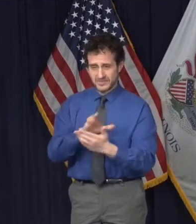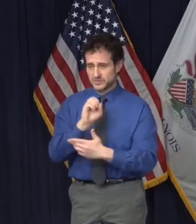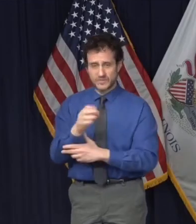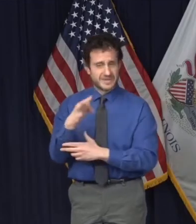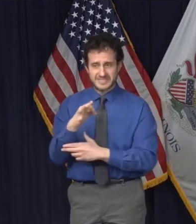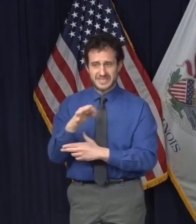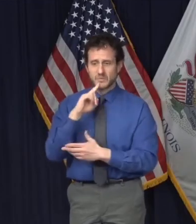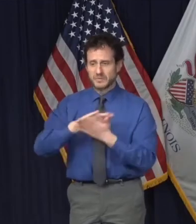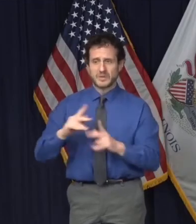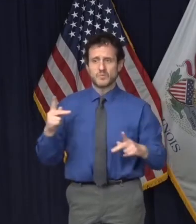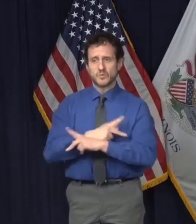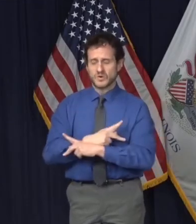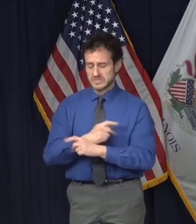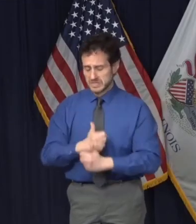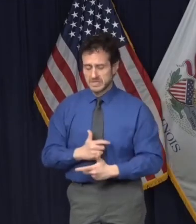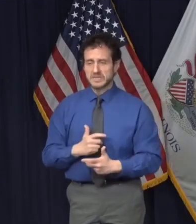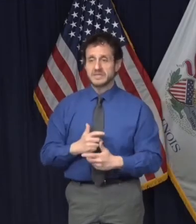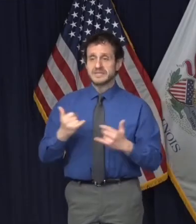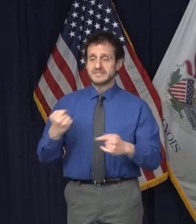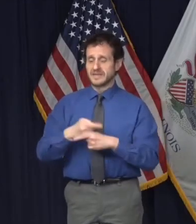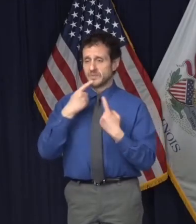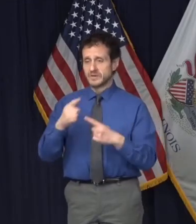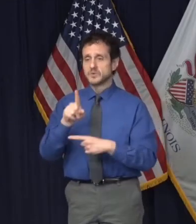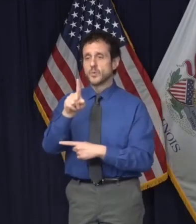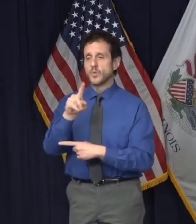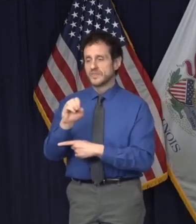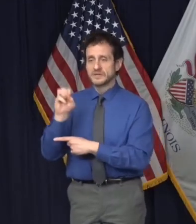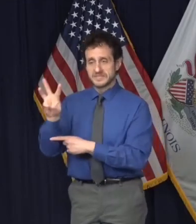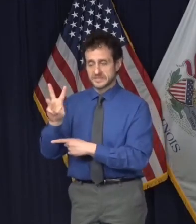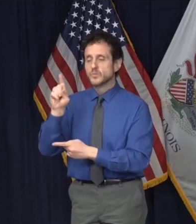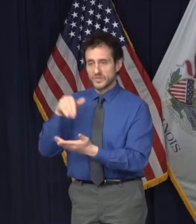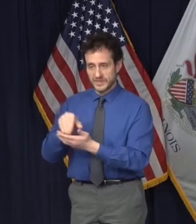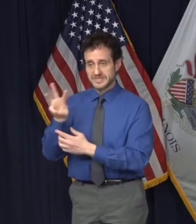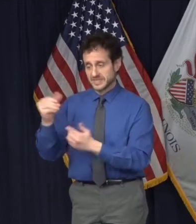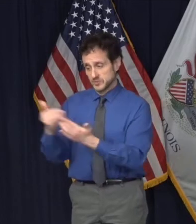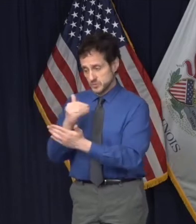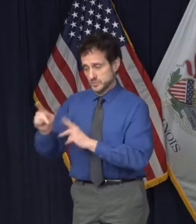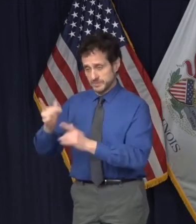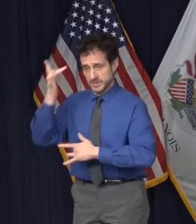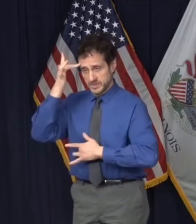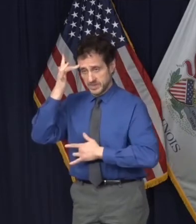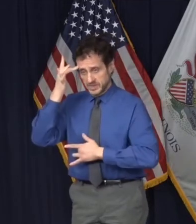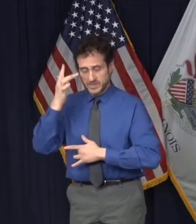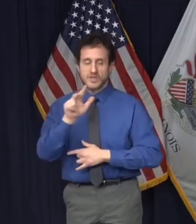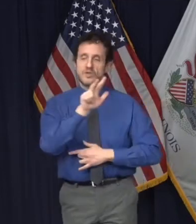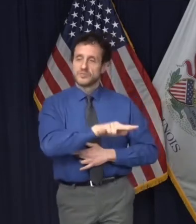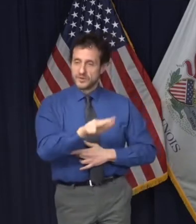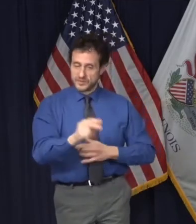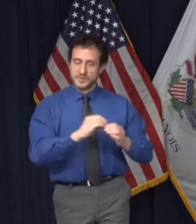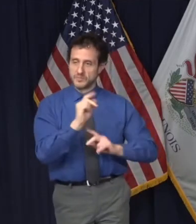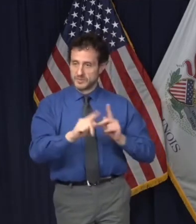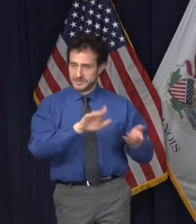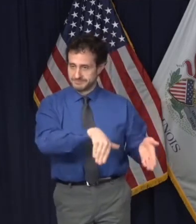Today, we announced 1,006 new cases, including 33 additional